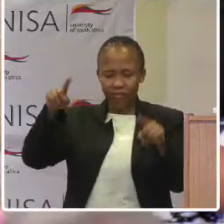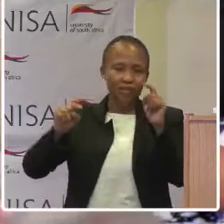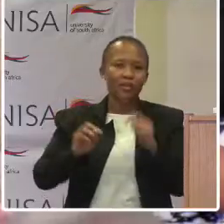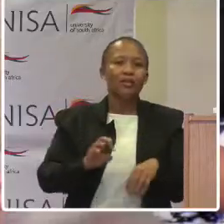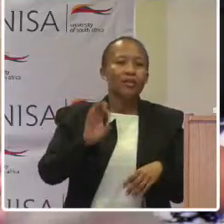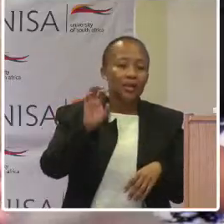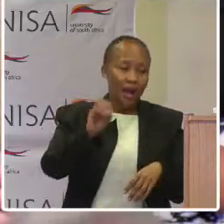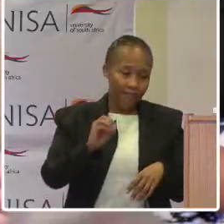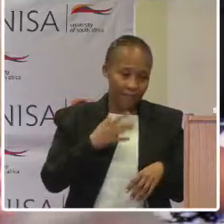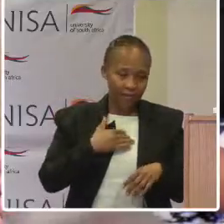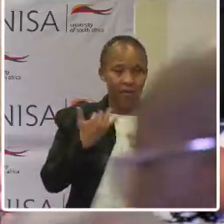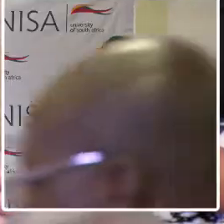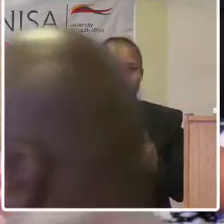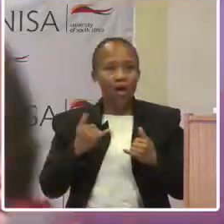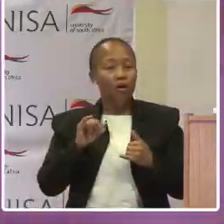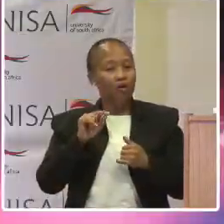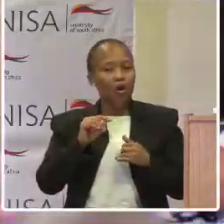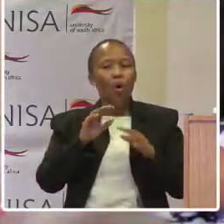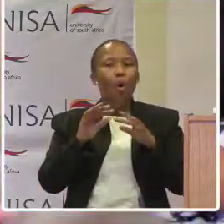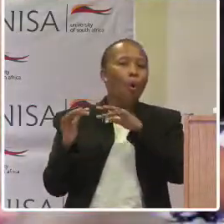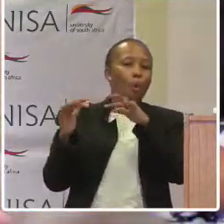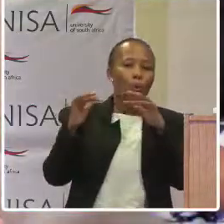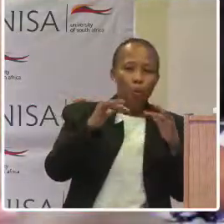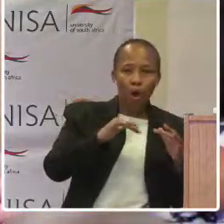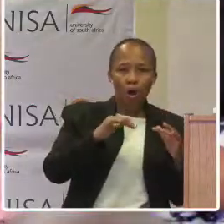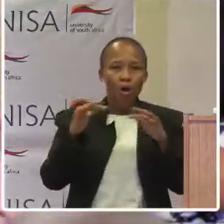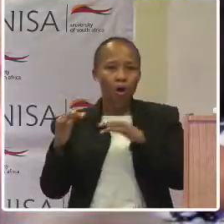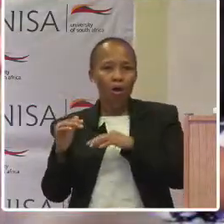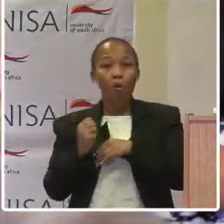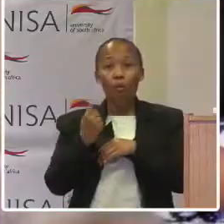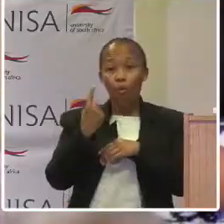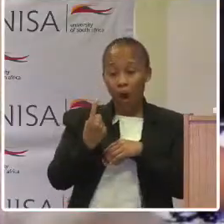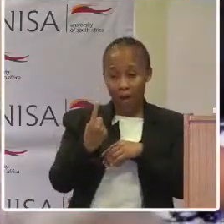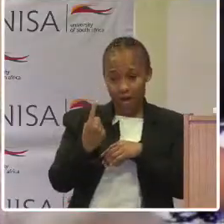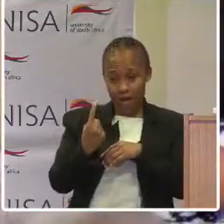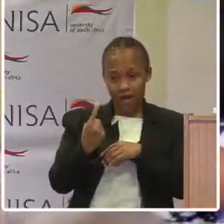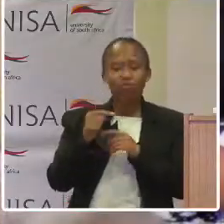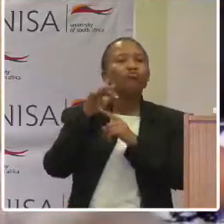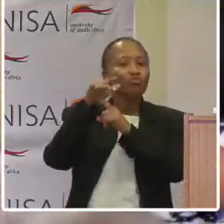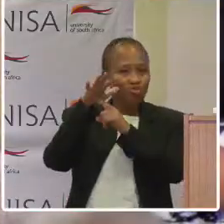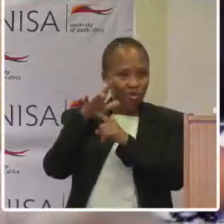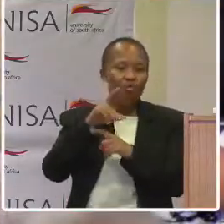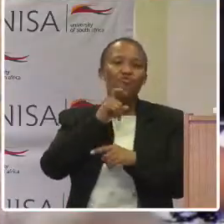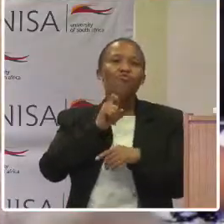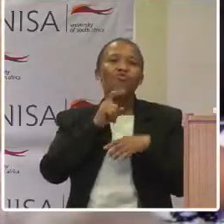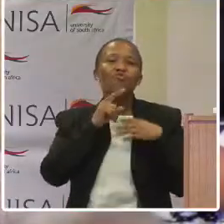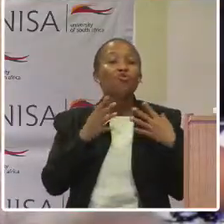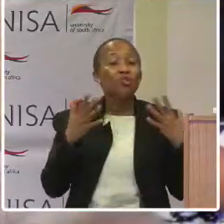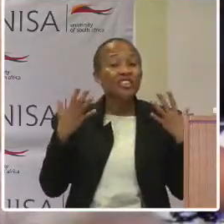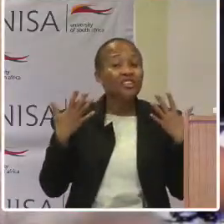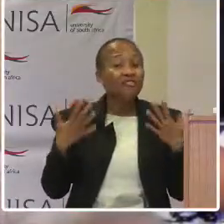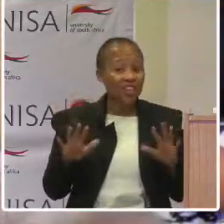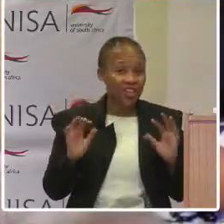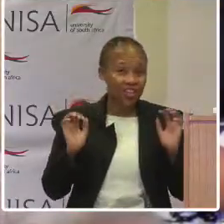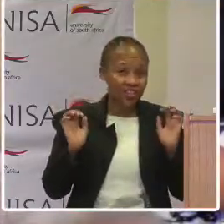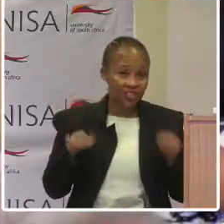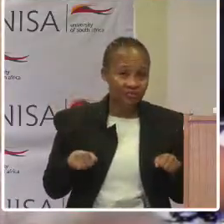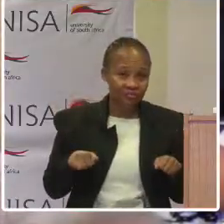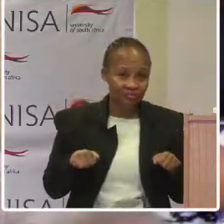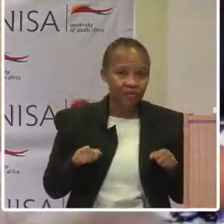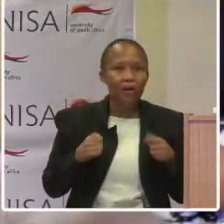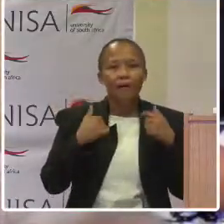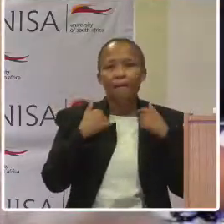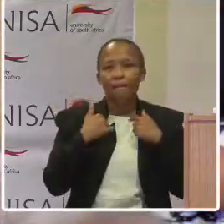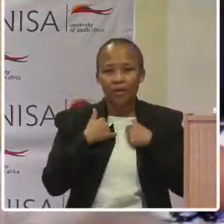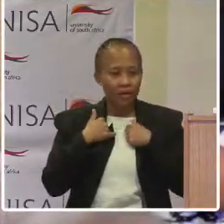were used in World War I. Who knew that? Okay, so very, very few